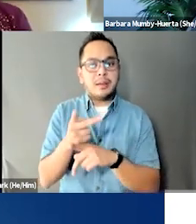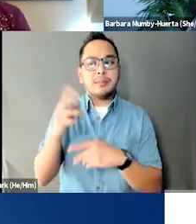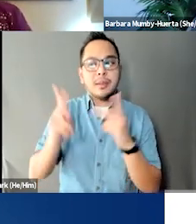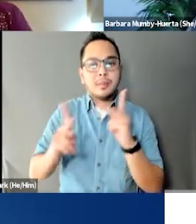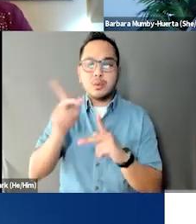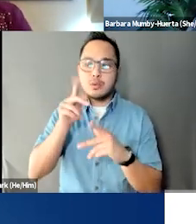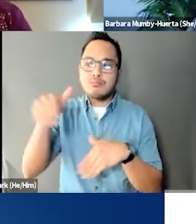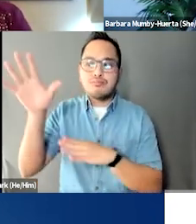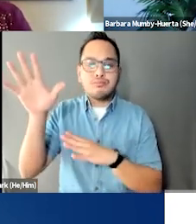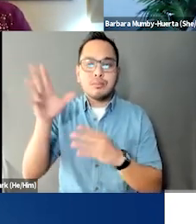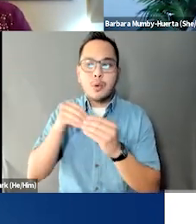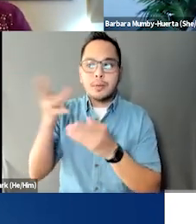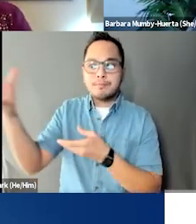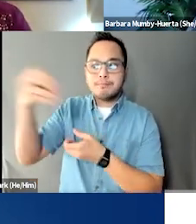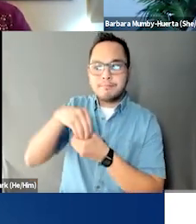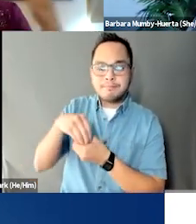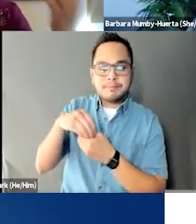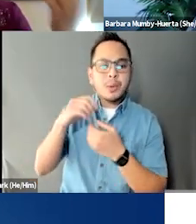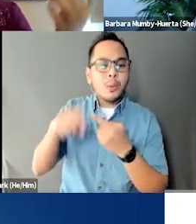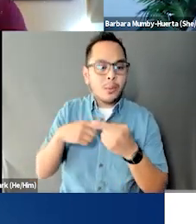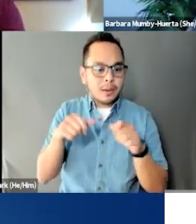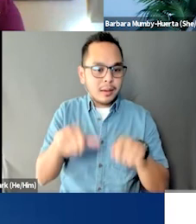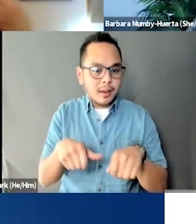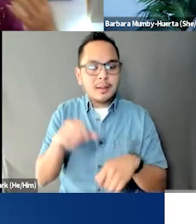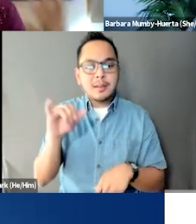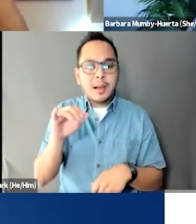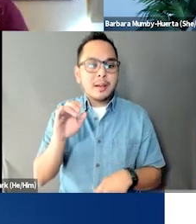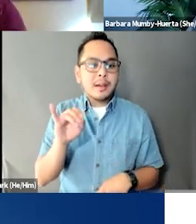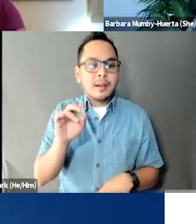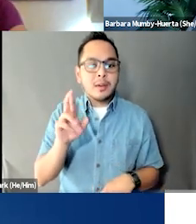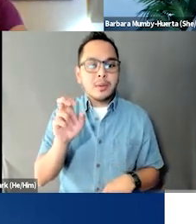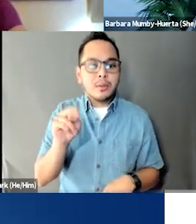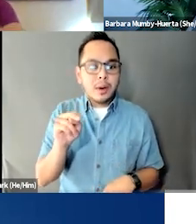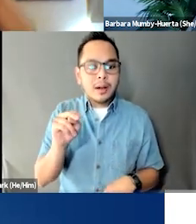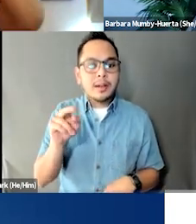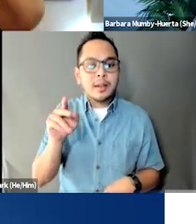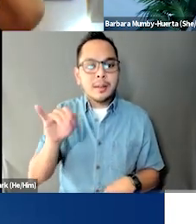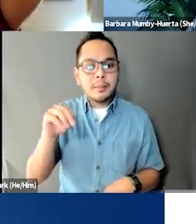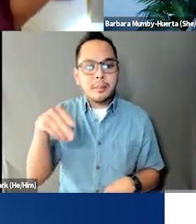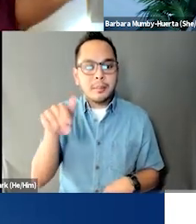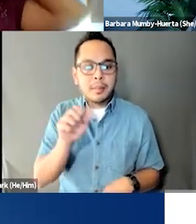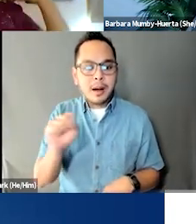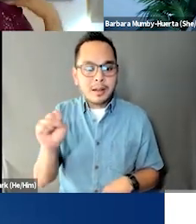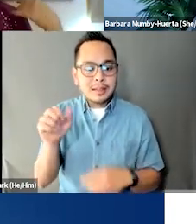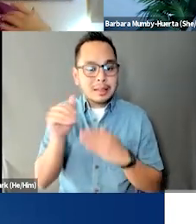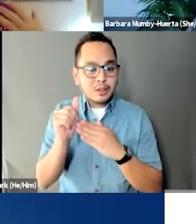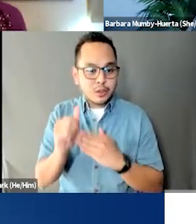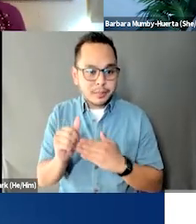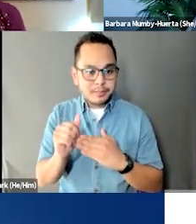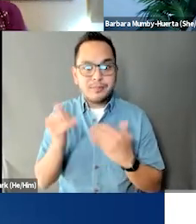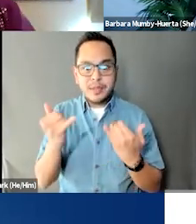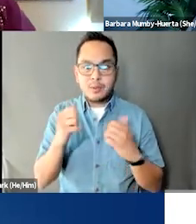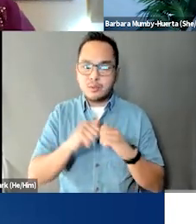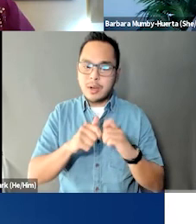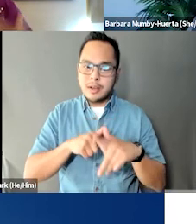can, with platforms for like a Ron and Paz now leadership. So we're working to build the